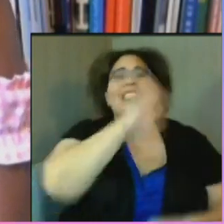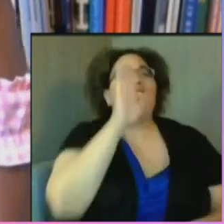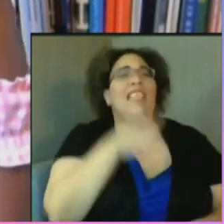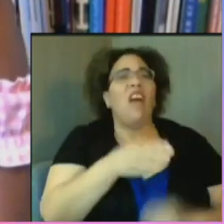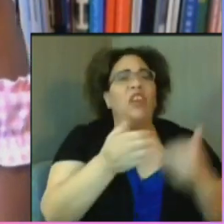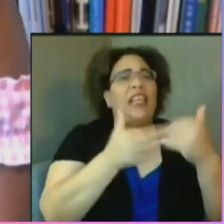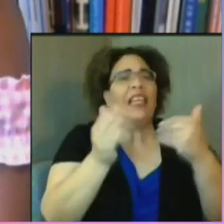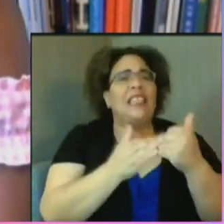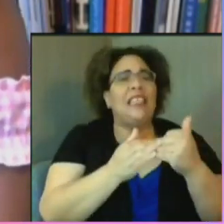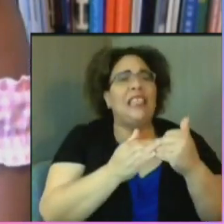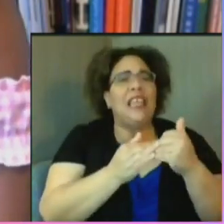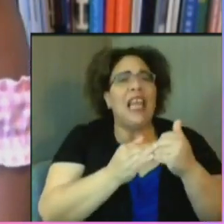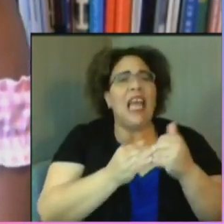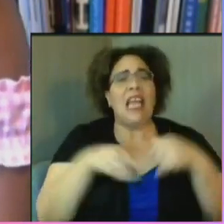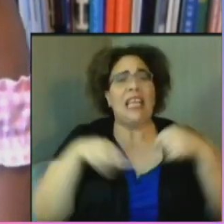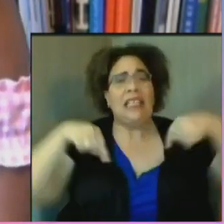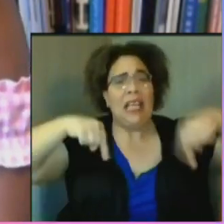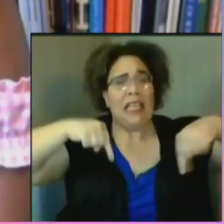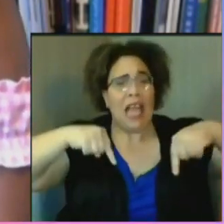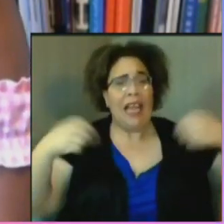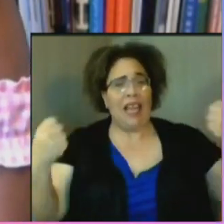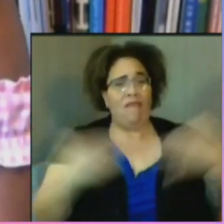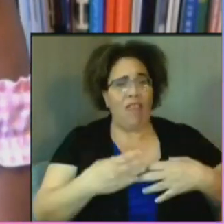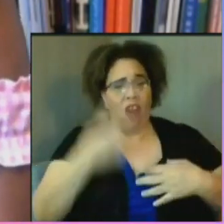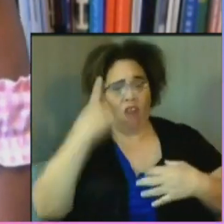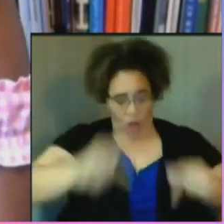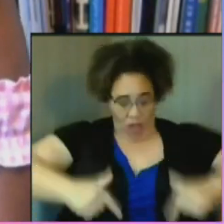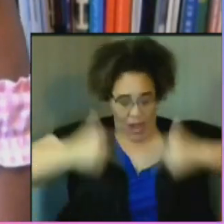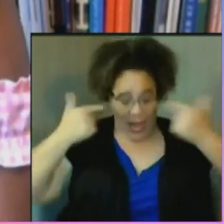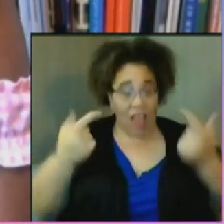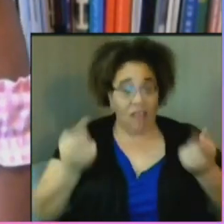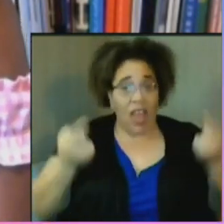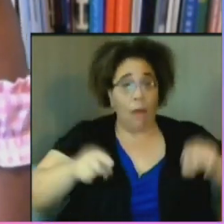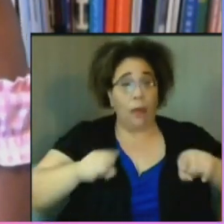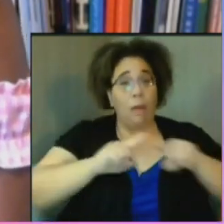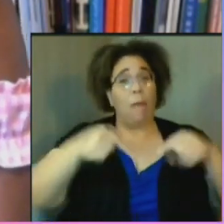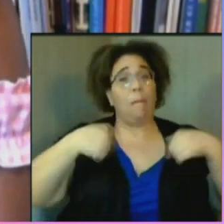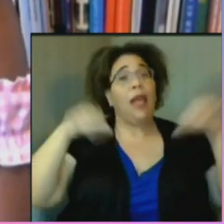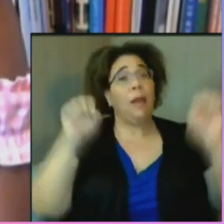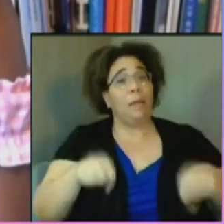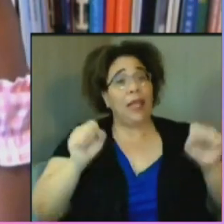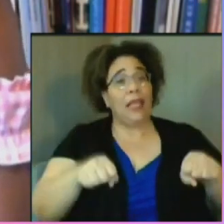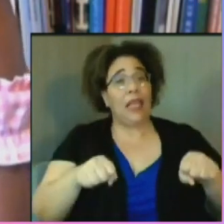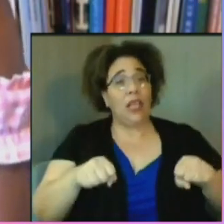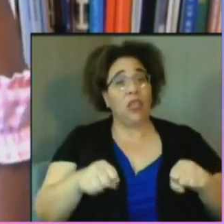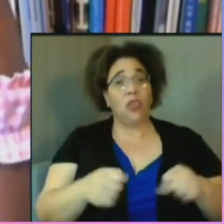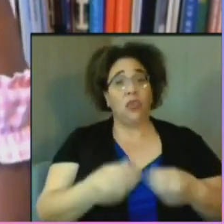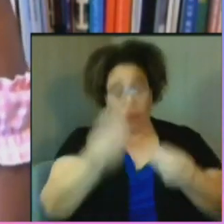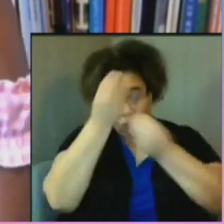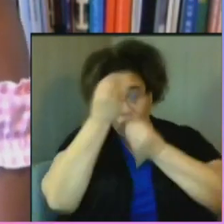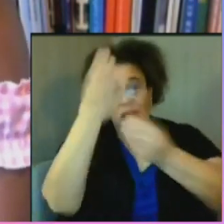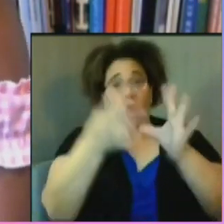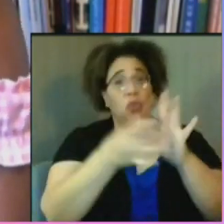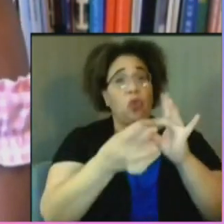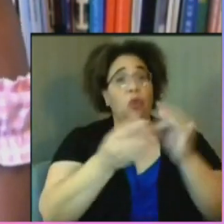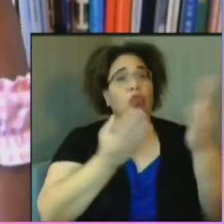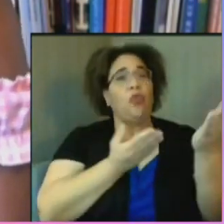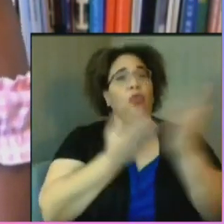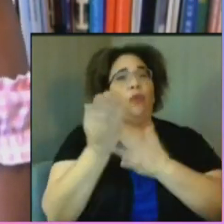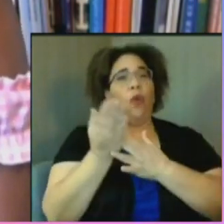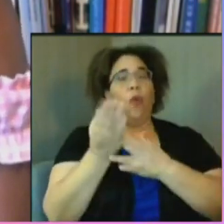existing, but my ability to storytell and to create through visual means has given me a lot of